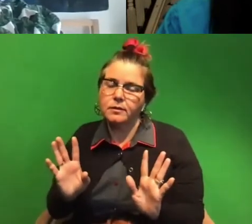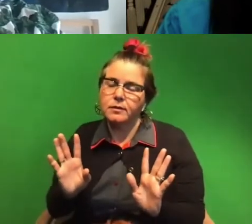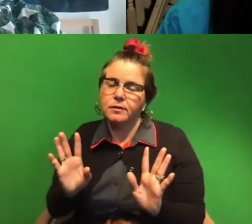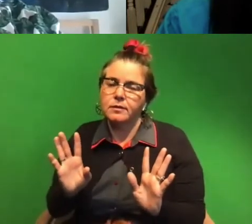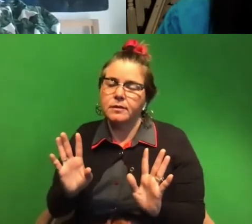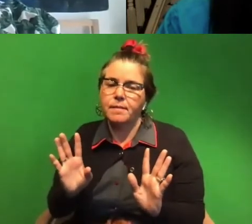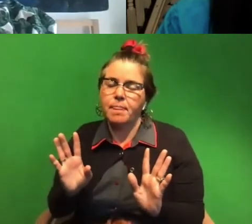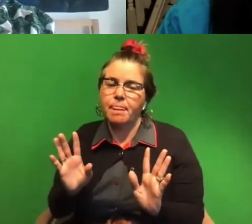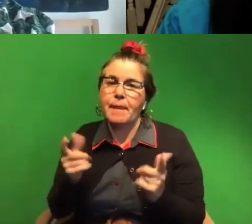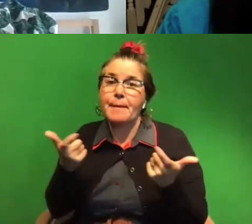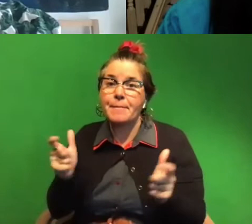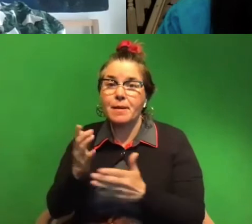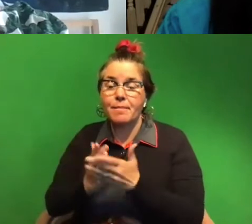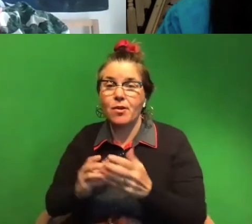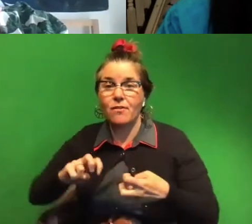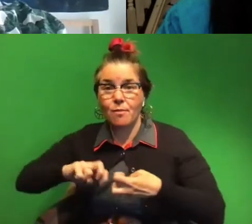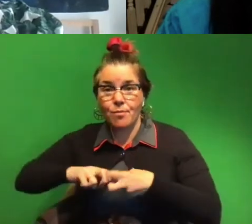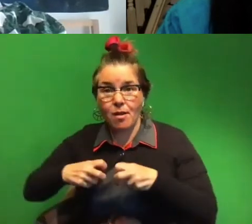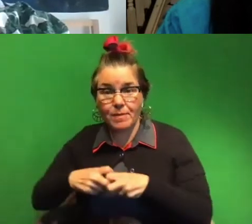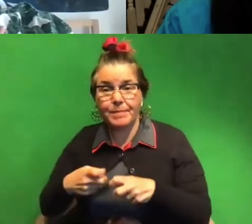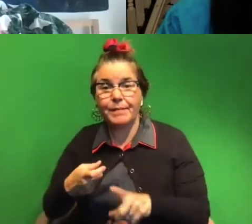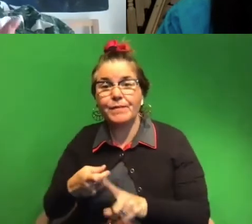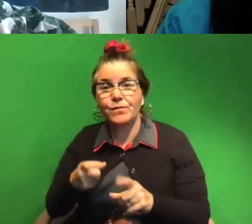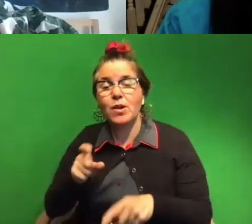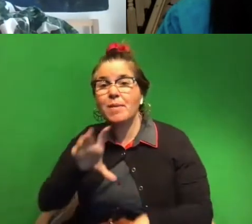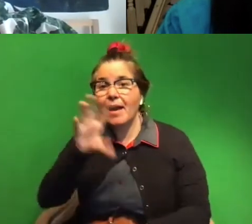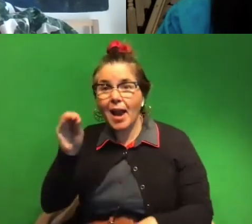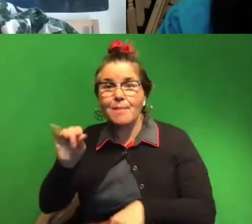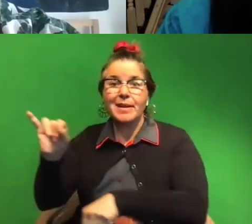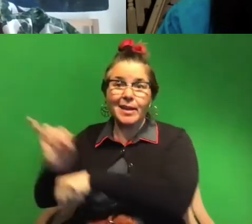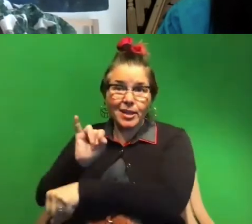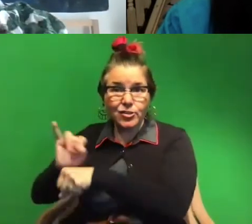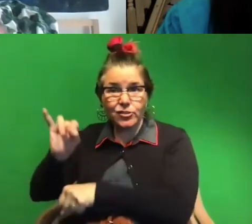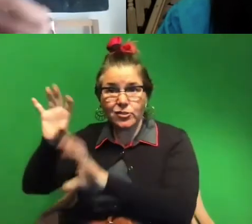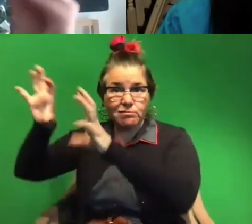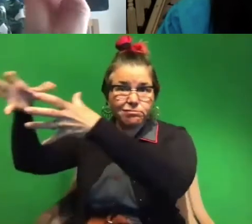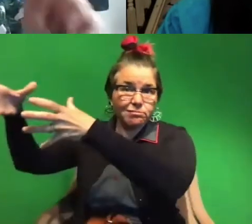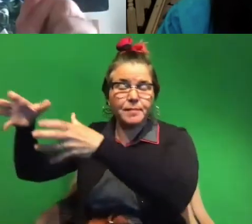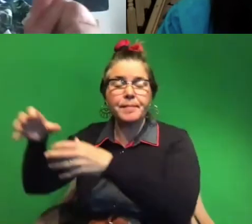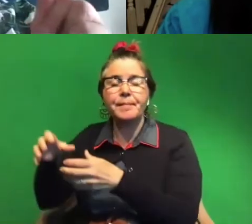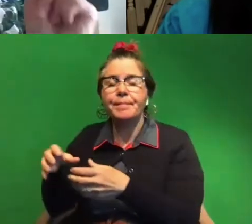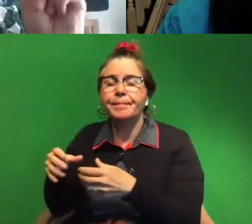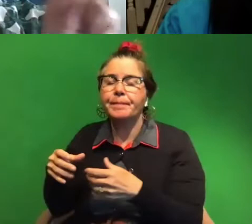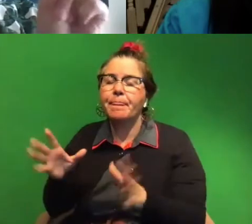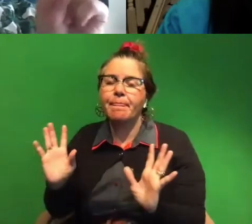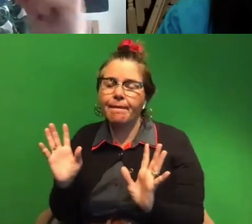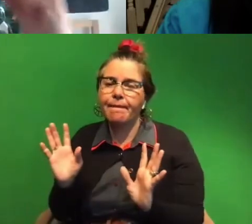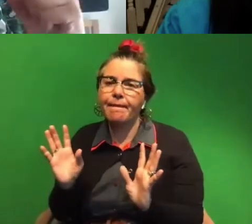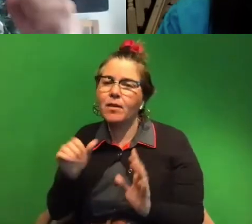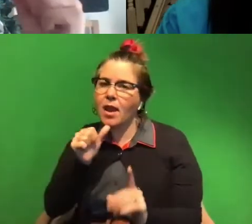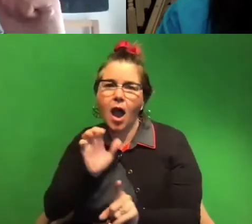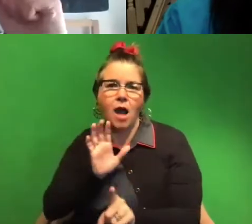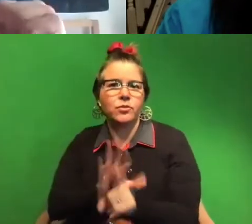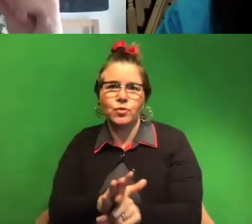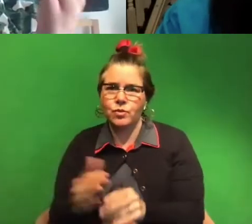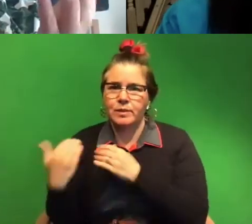part of our problems come from corporations and larger organizations. So this is not just on you to fix